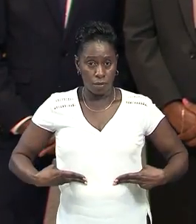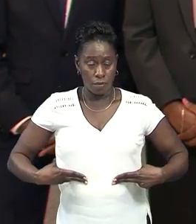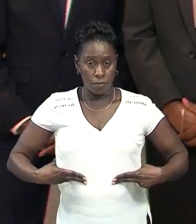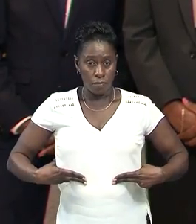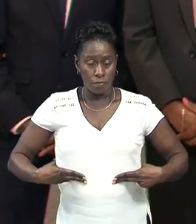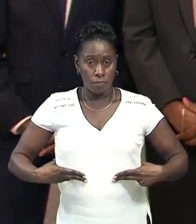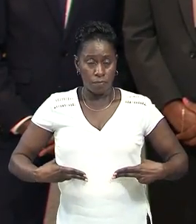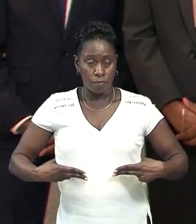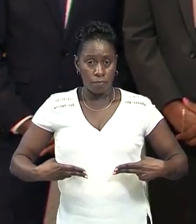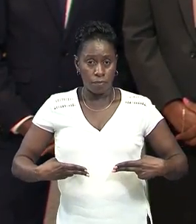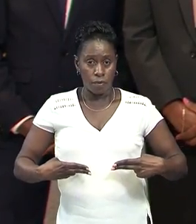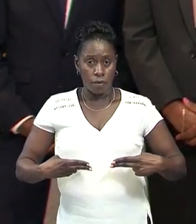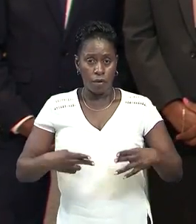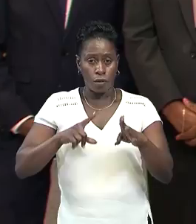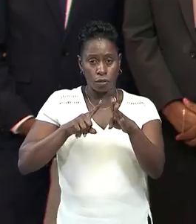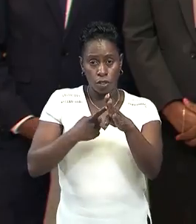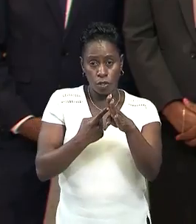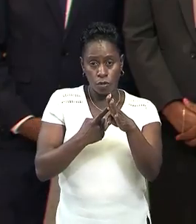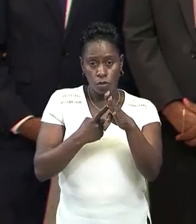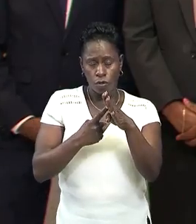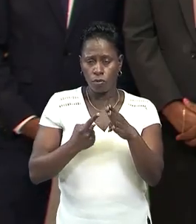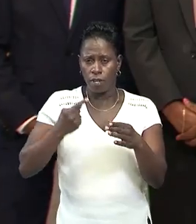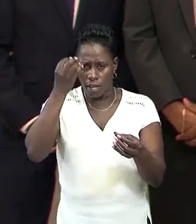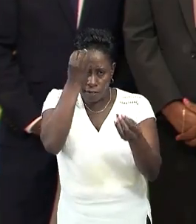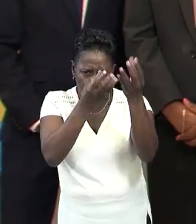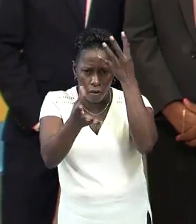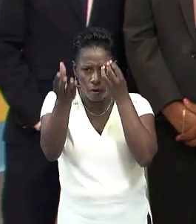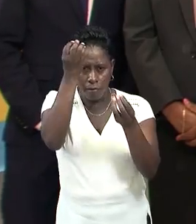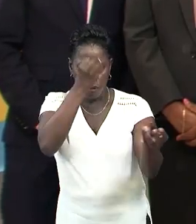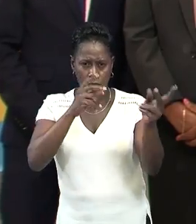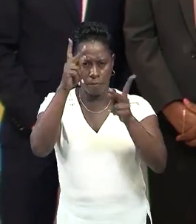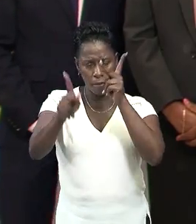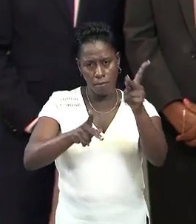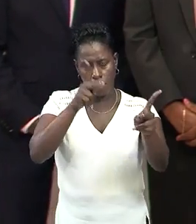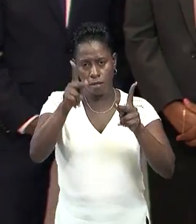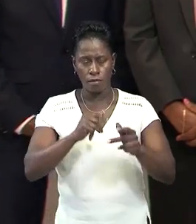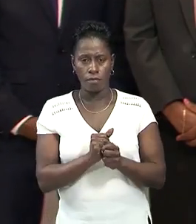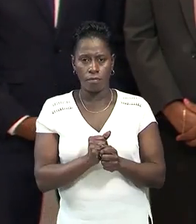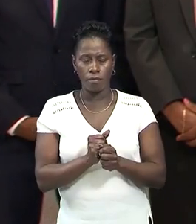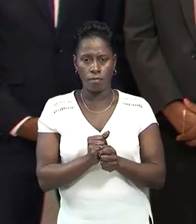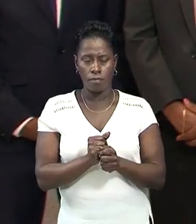Health Education, commenced a public awareness and education campaign.